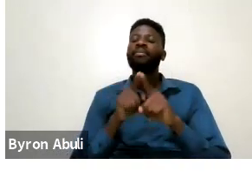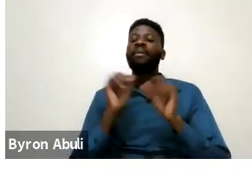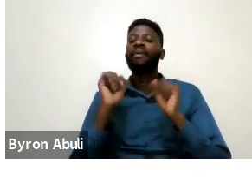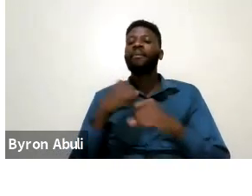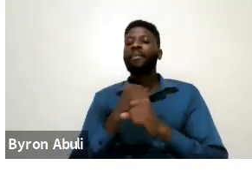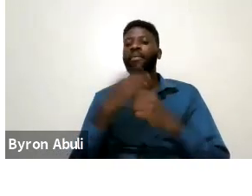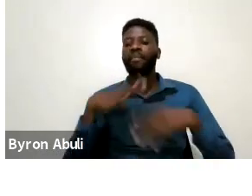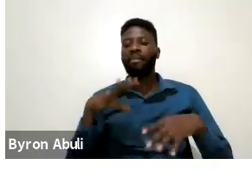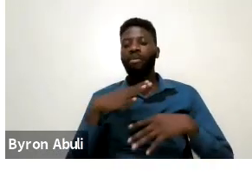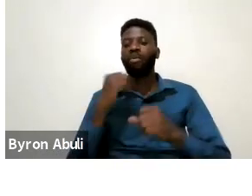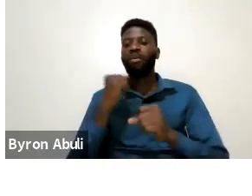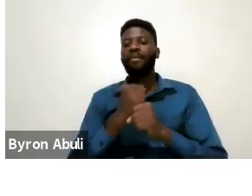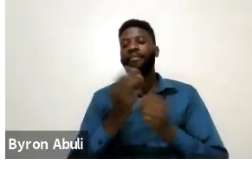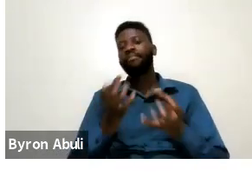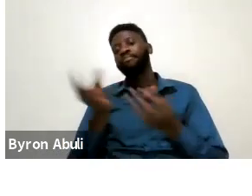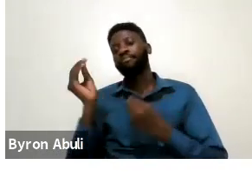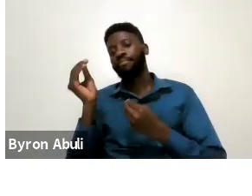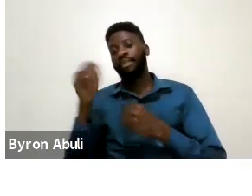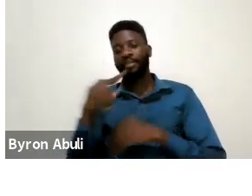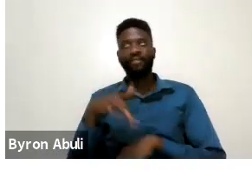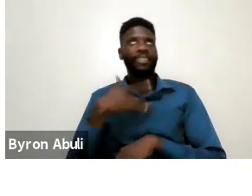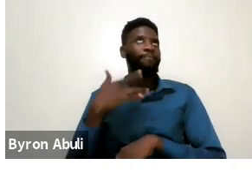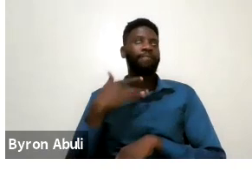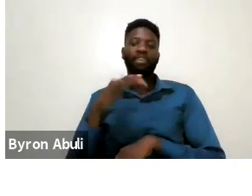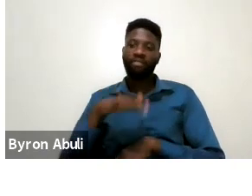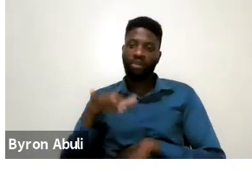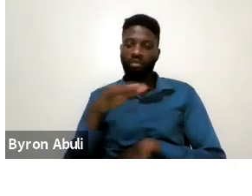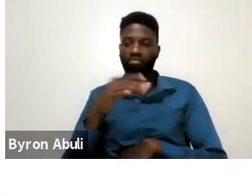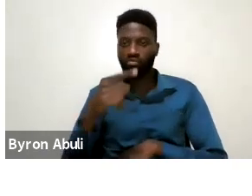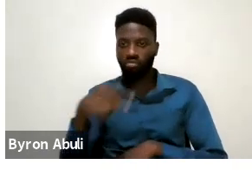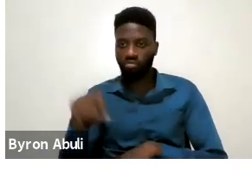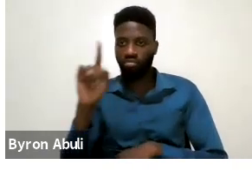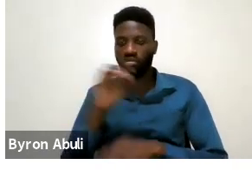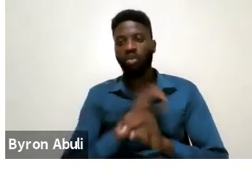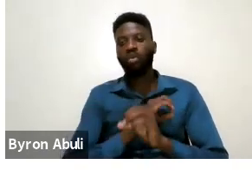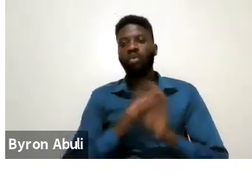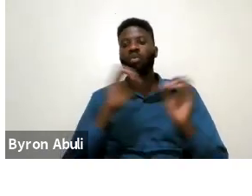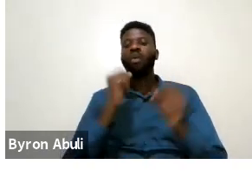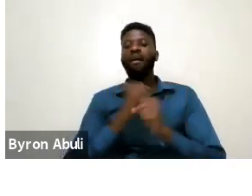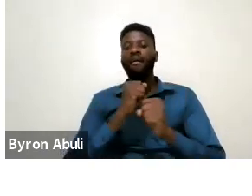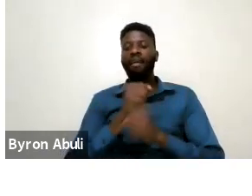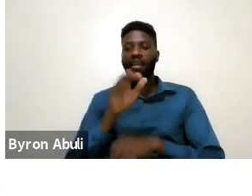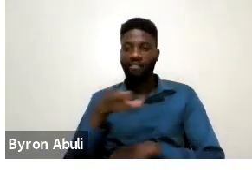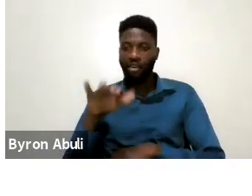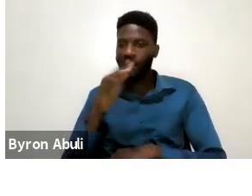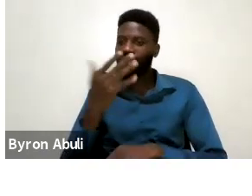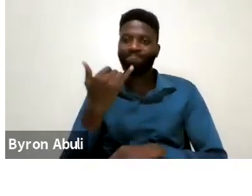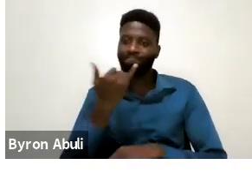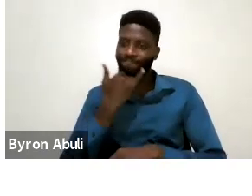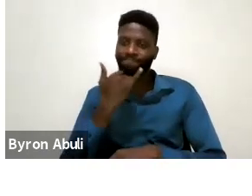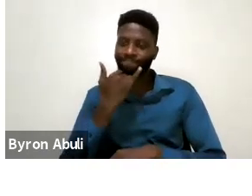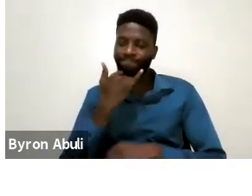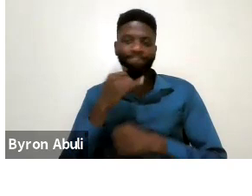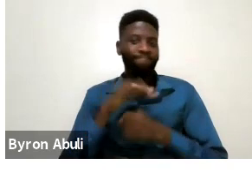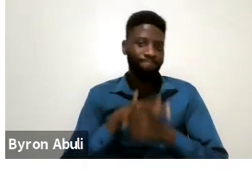because if they feel that they are not in the right environment, then, or working in a toxic environment, then they will leave, and you could be